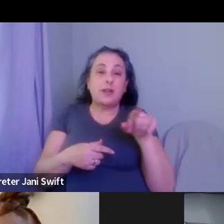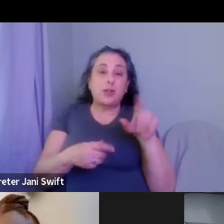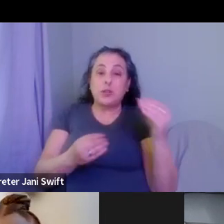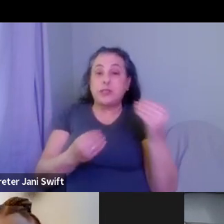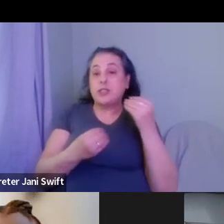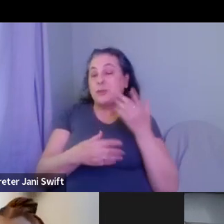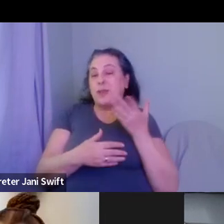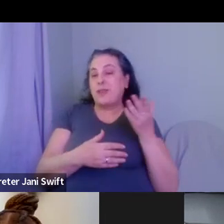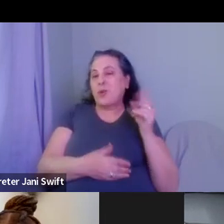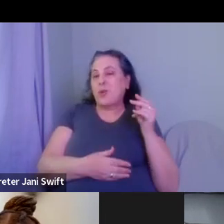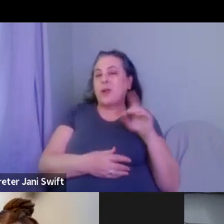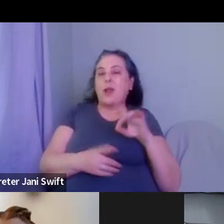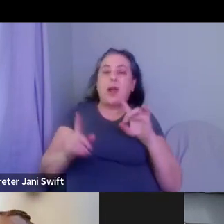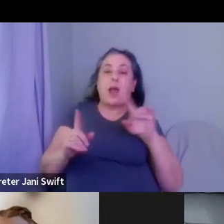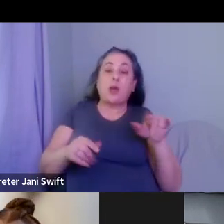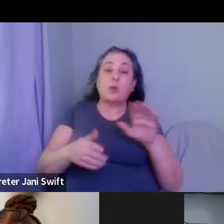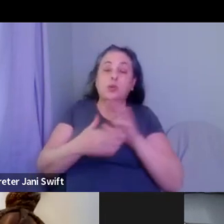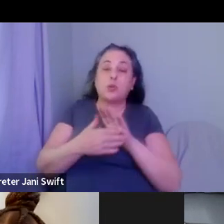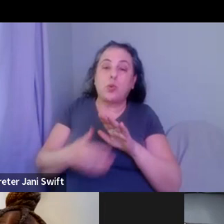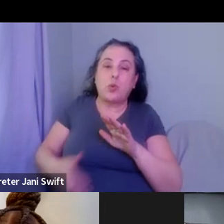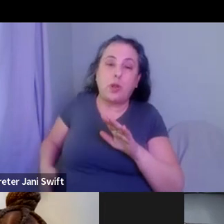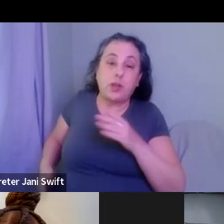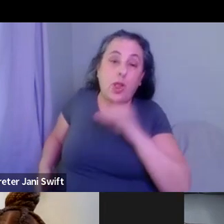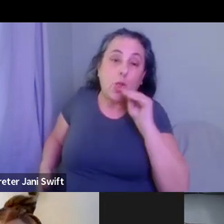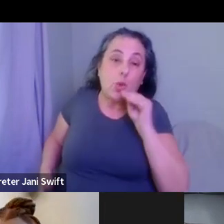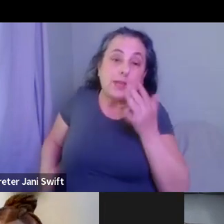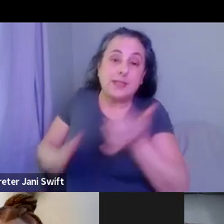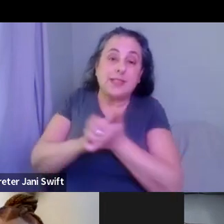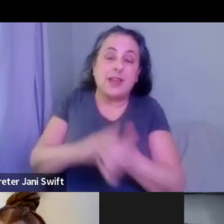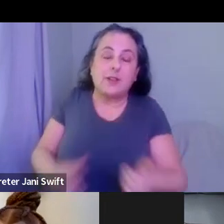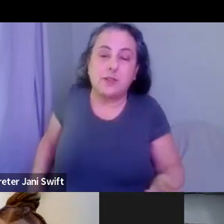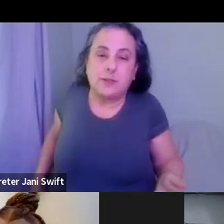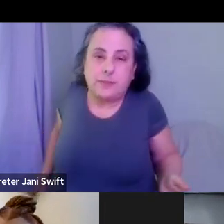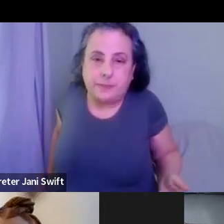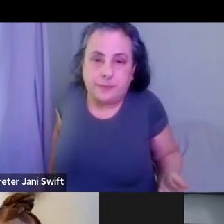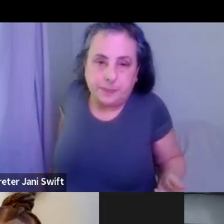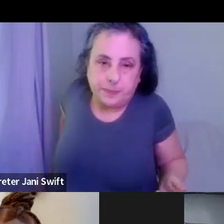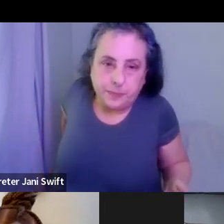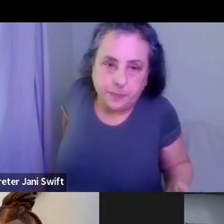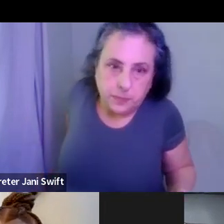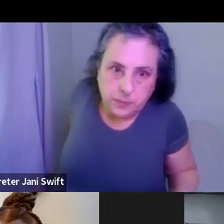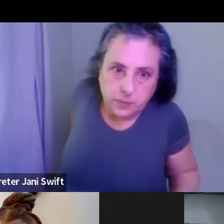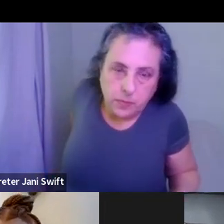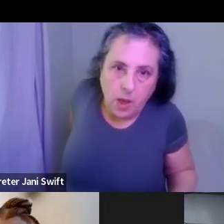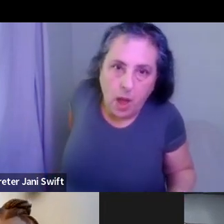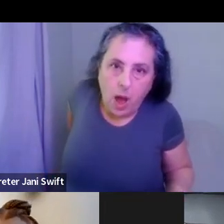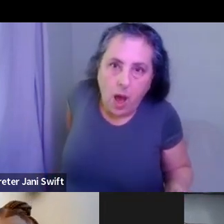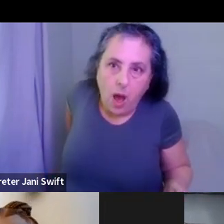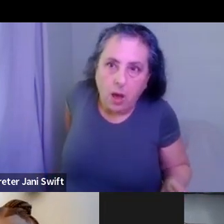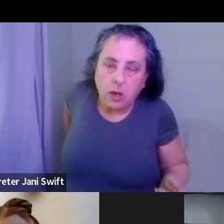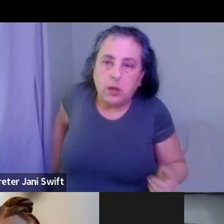me this. No, I'm going to school to learn these skills. So why shouldn't they be